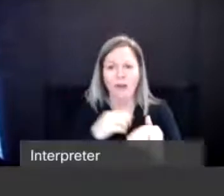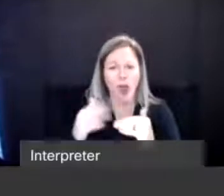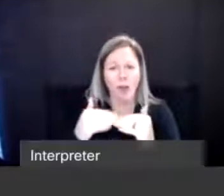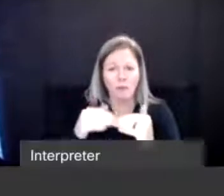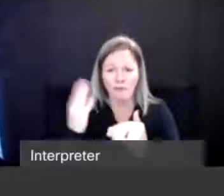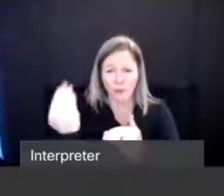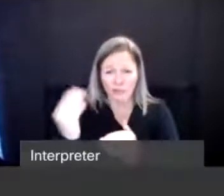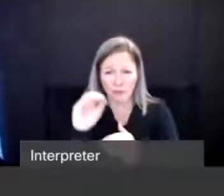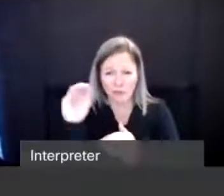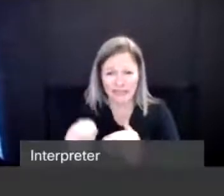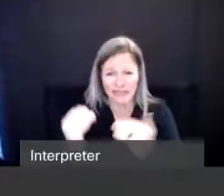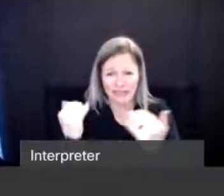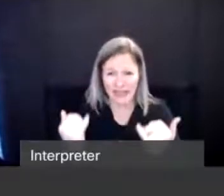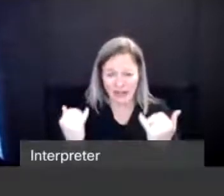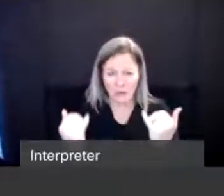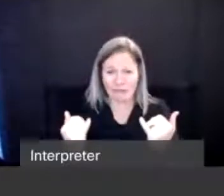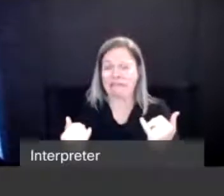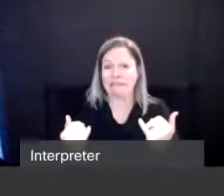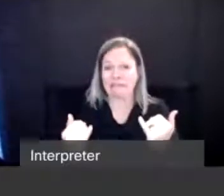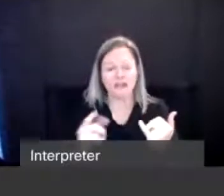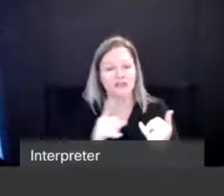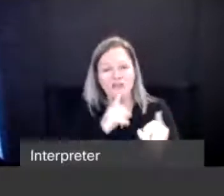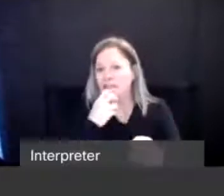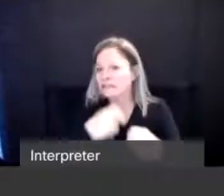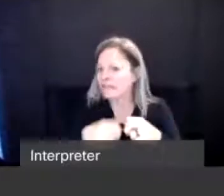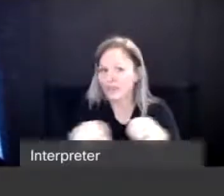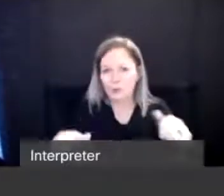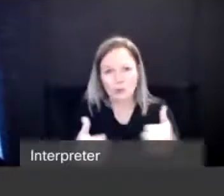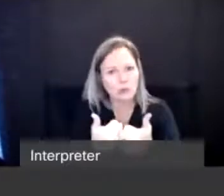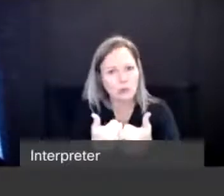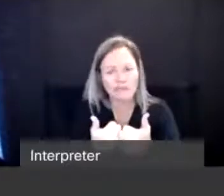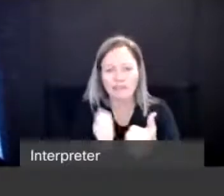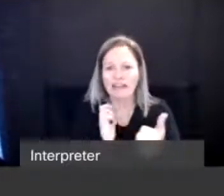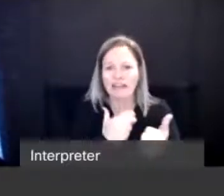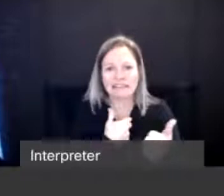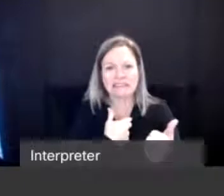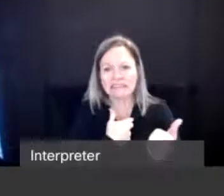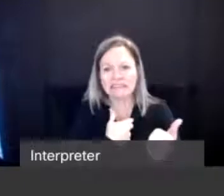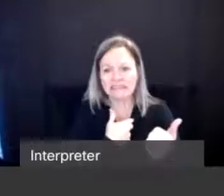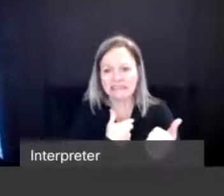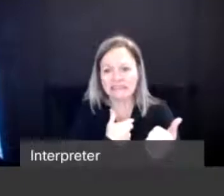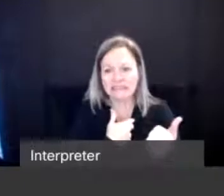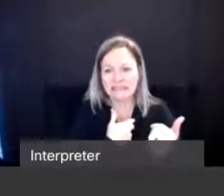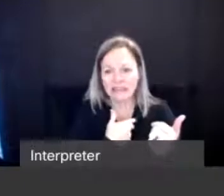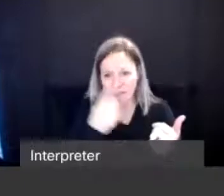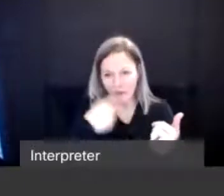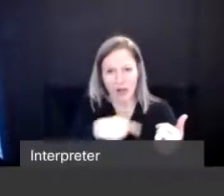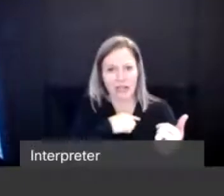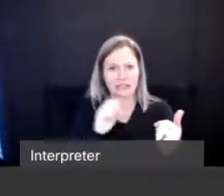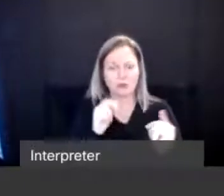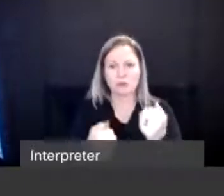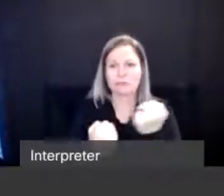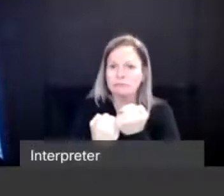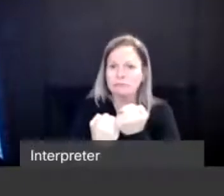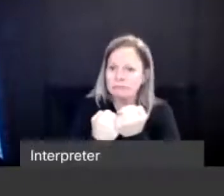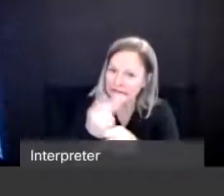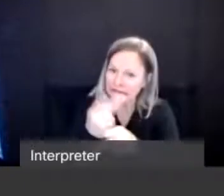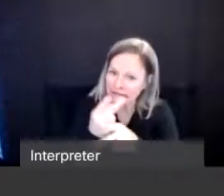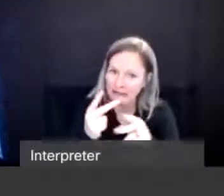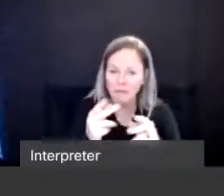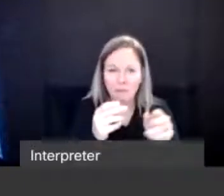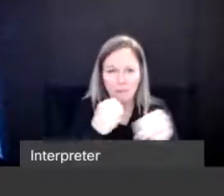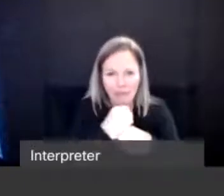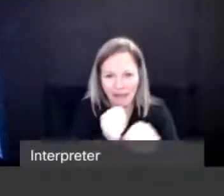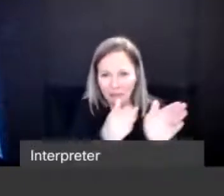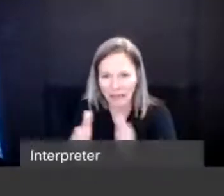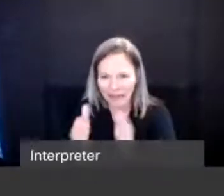now, and that makes it really difficult for us to sustain and be able to make plans